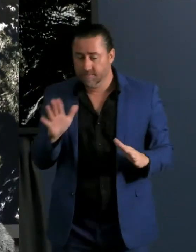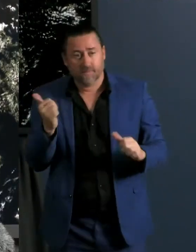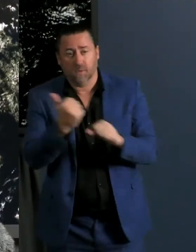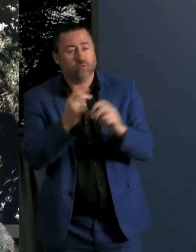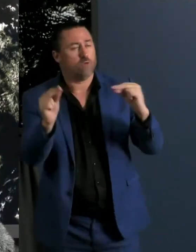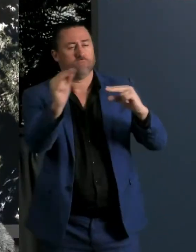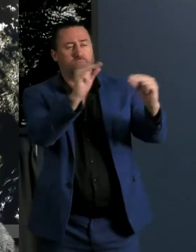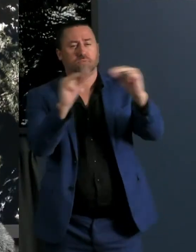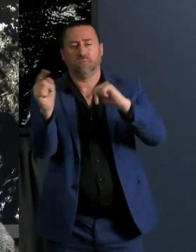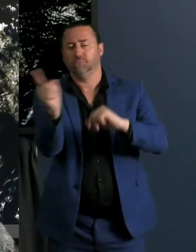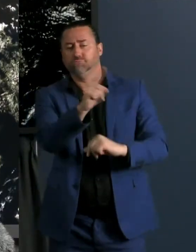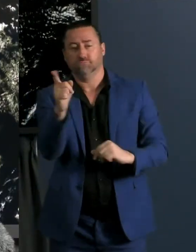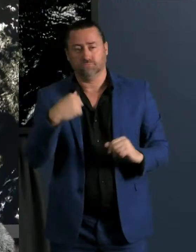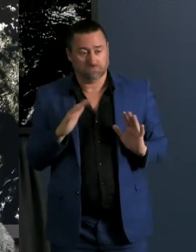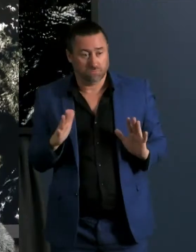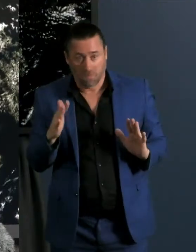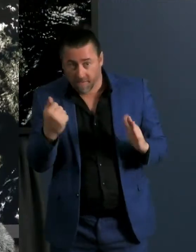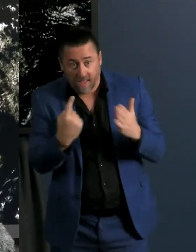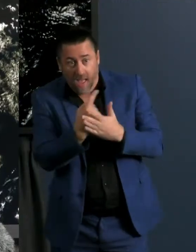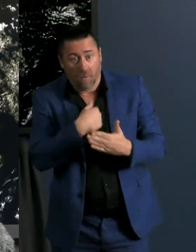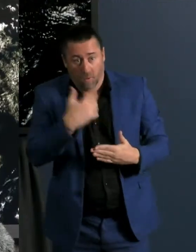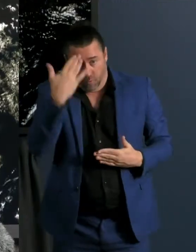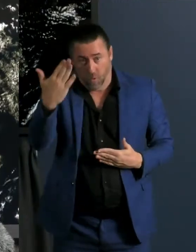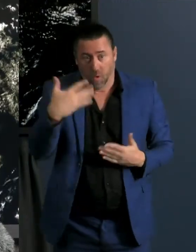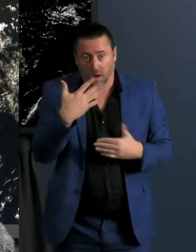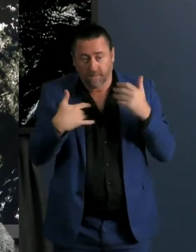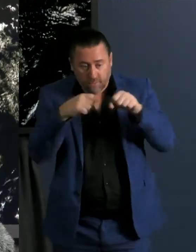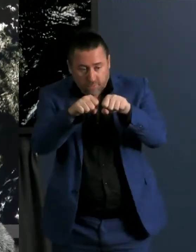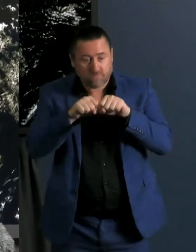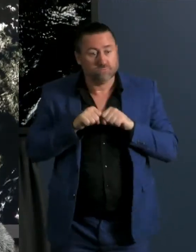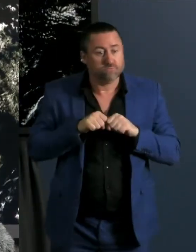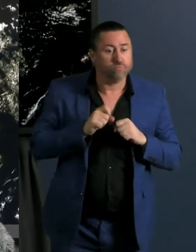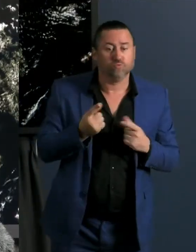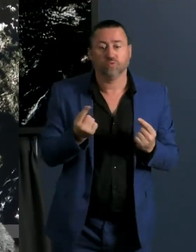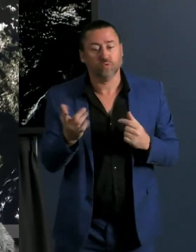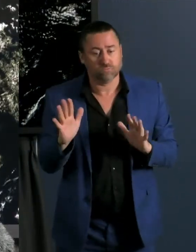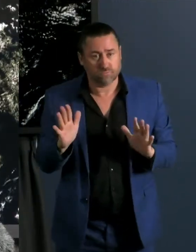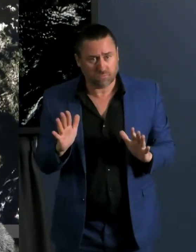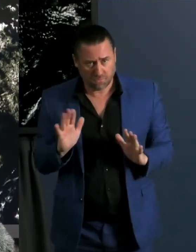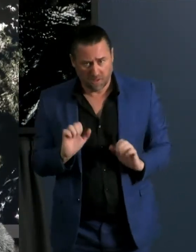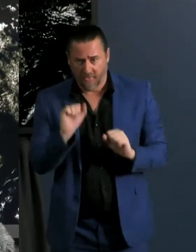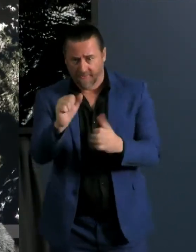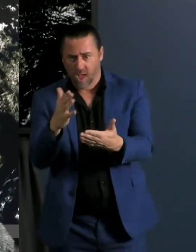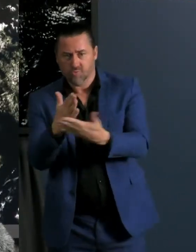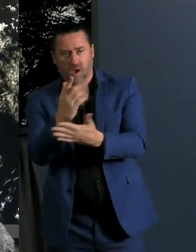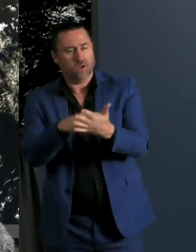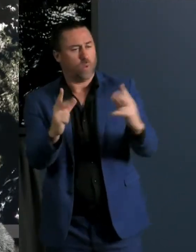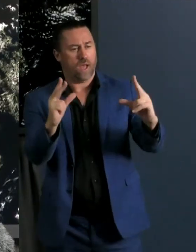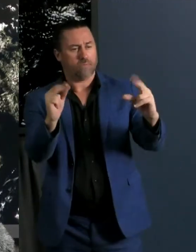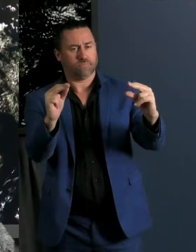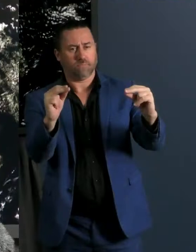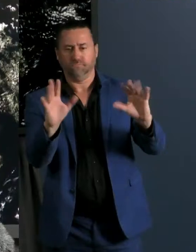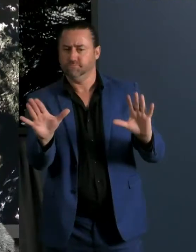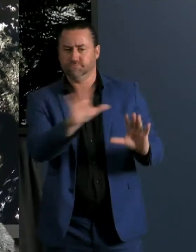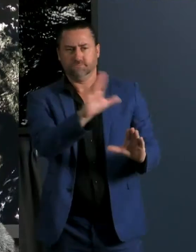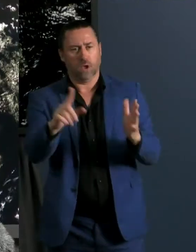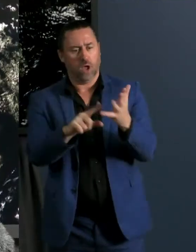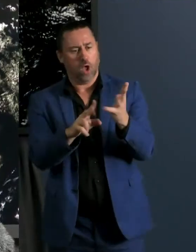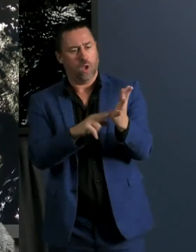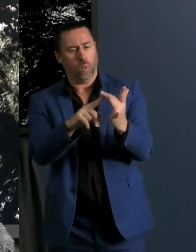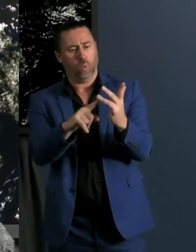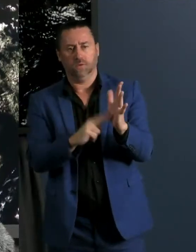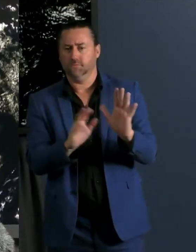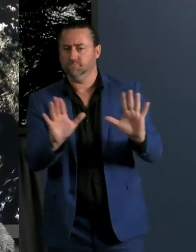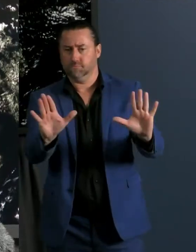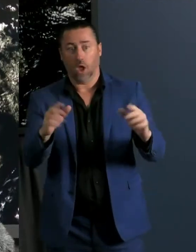are conversations that I'm not aware of, and people have a right to have those conversations. What I'm saying to you,